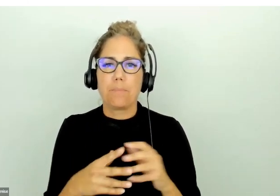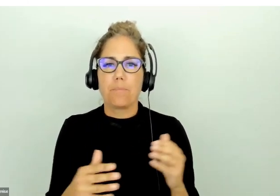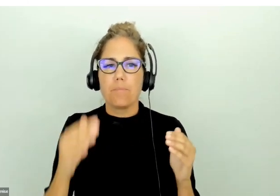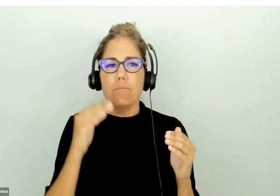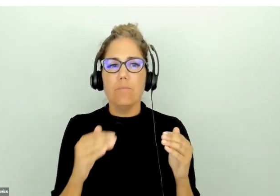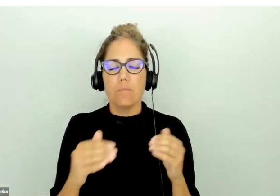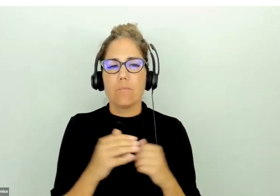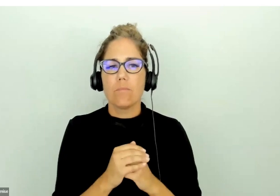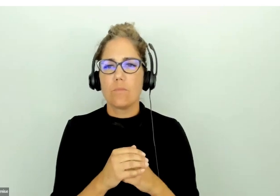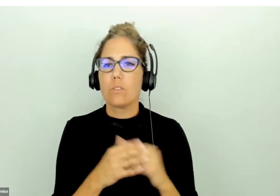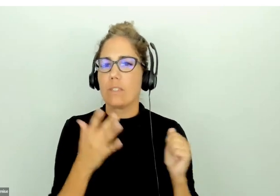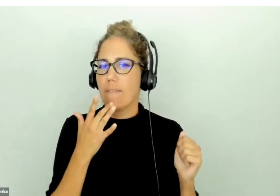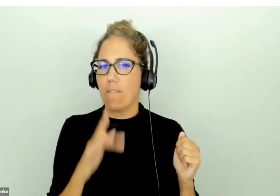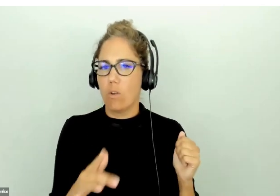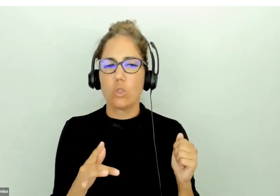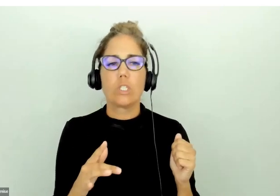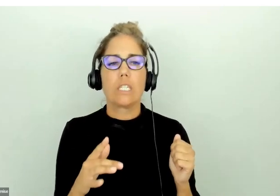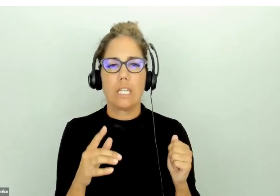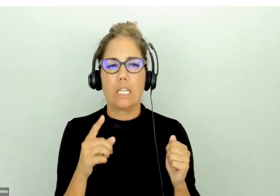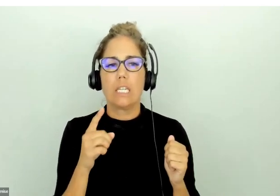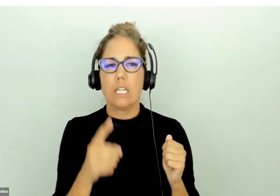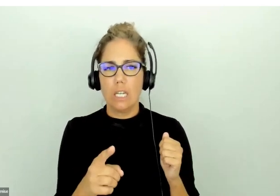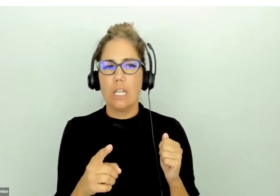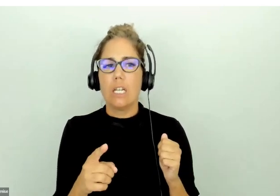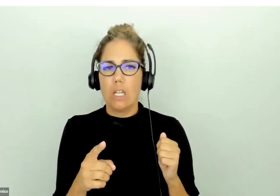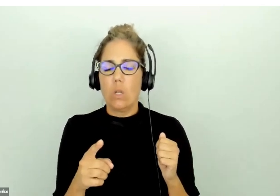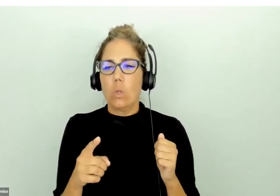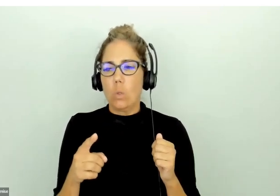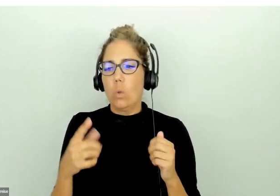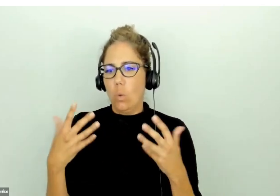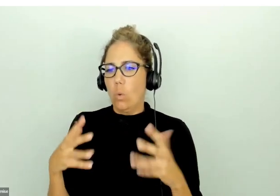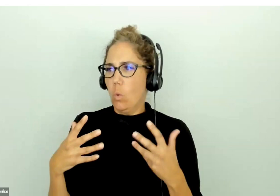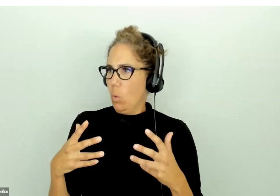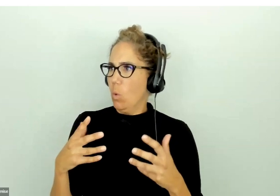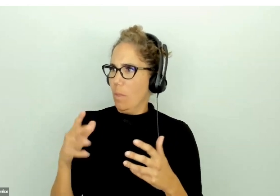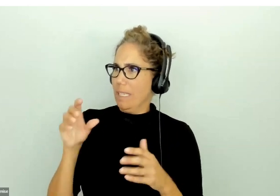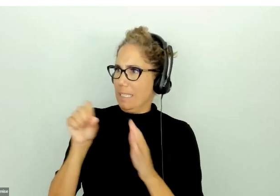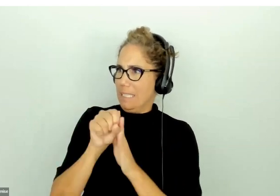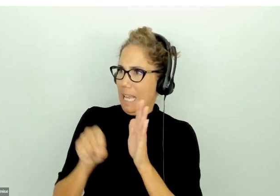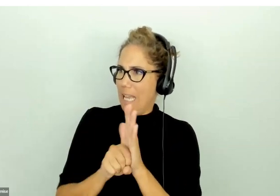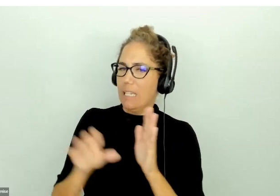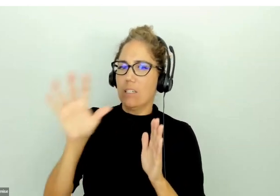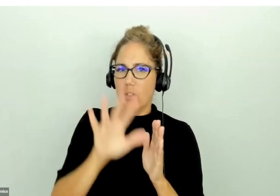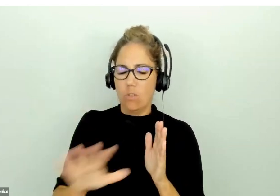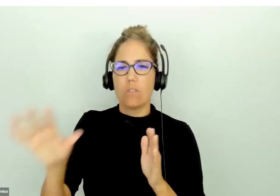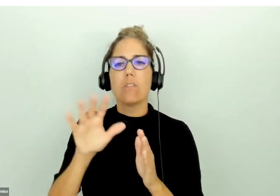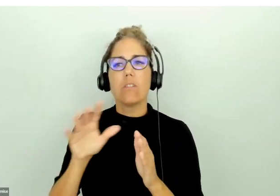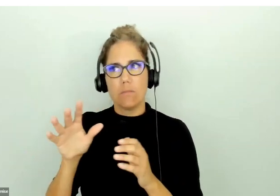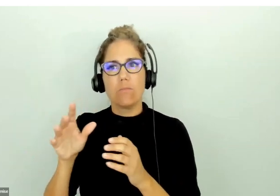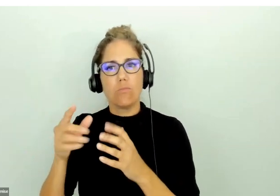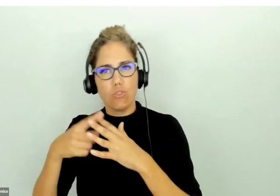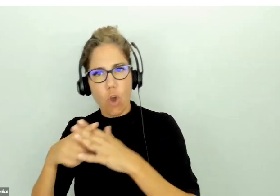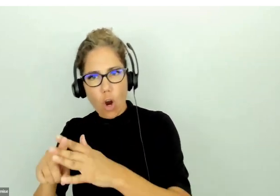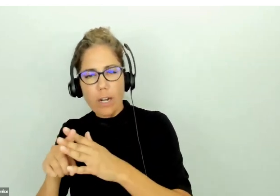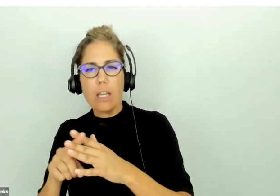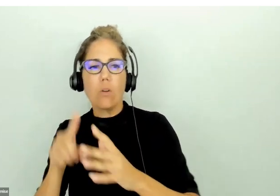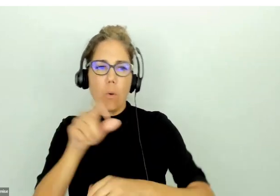So we're fortunate to be able to build on the significant progress across states, and many have already started or are